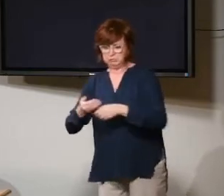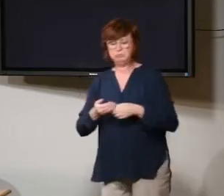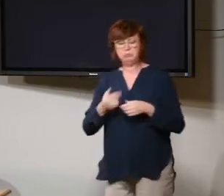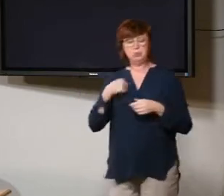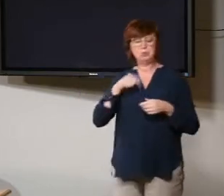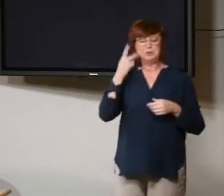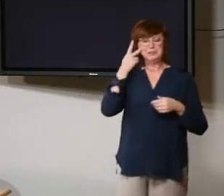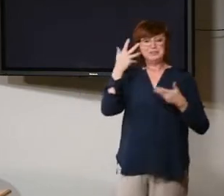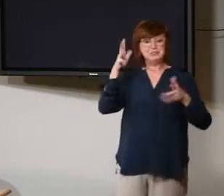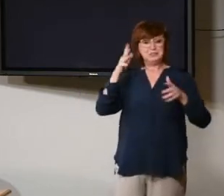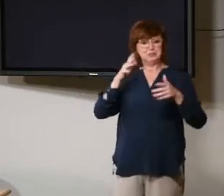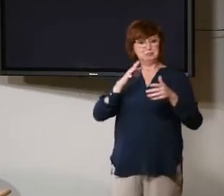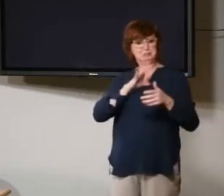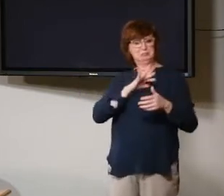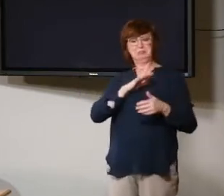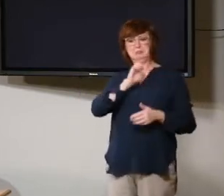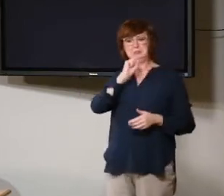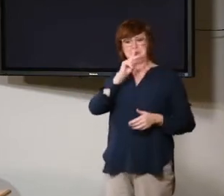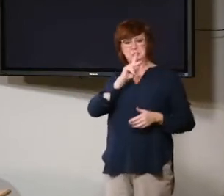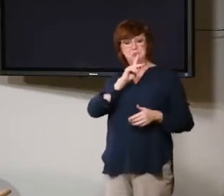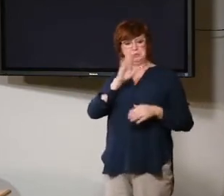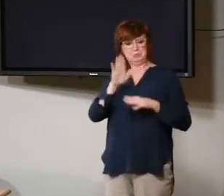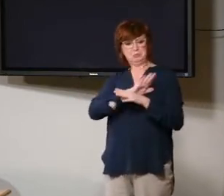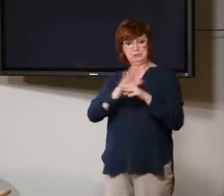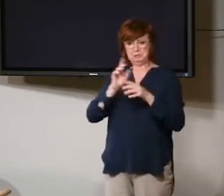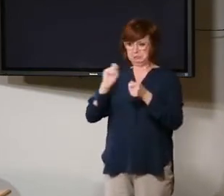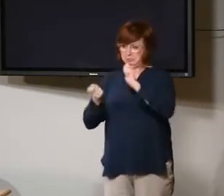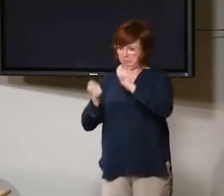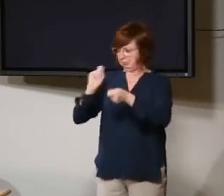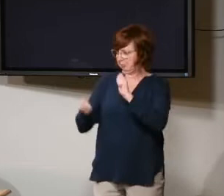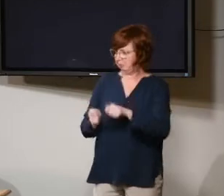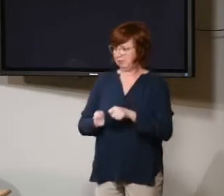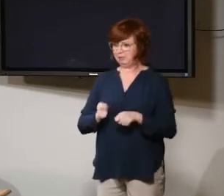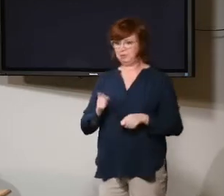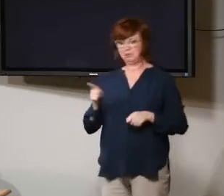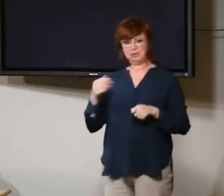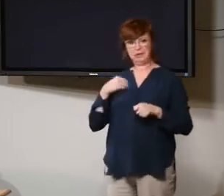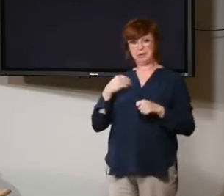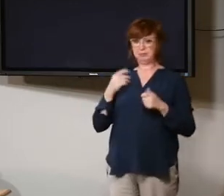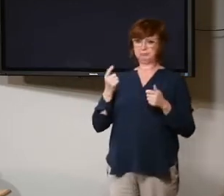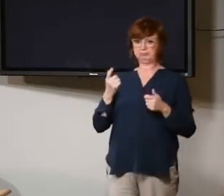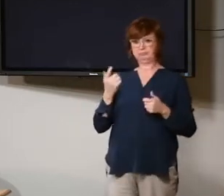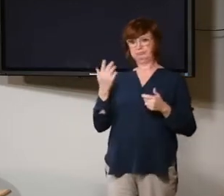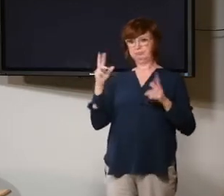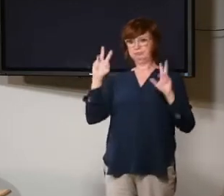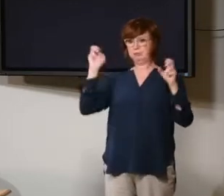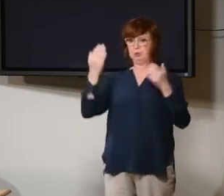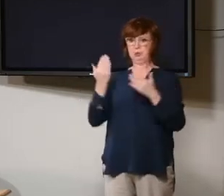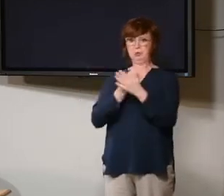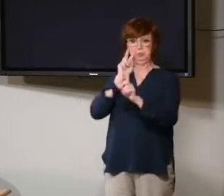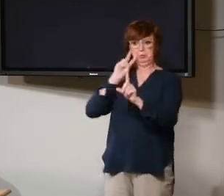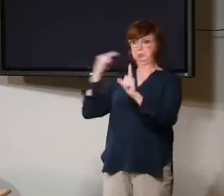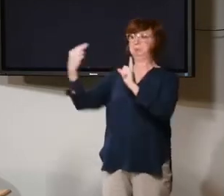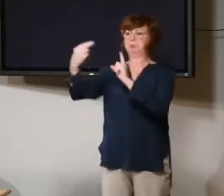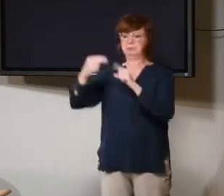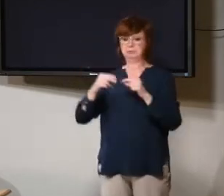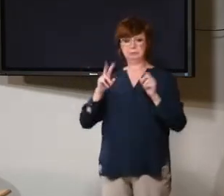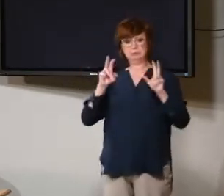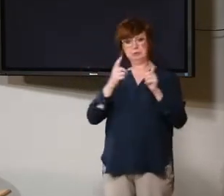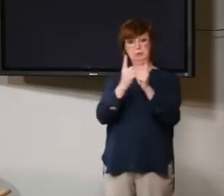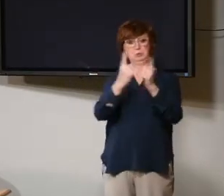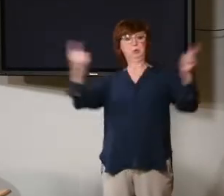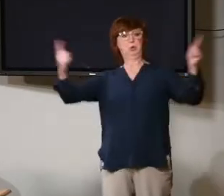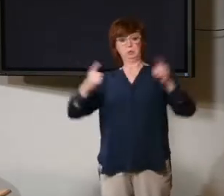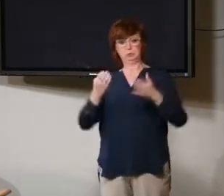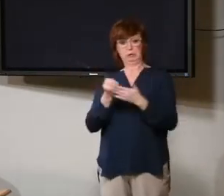Saskatchewan businesses are creating a new economy, a social distancing economy, if you will. Saskatchewan businesses are